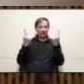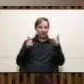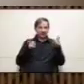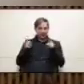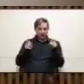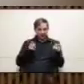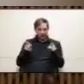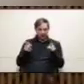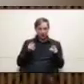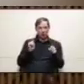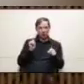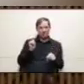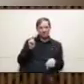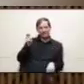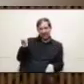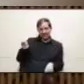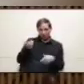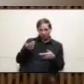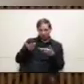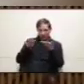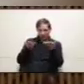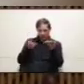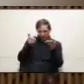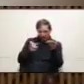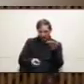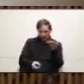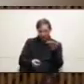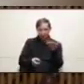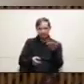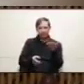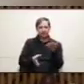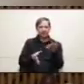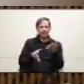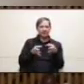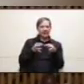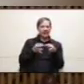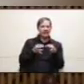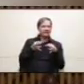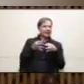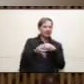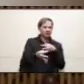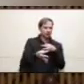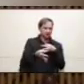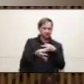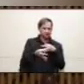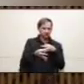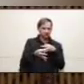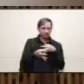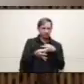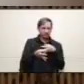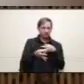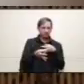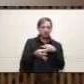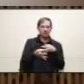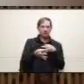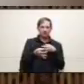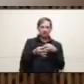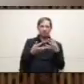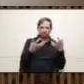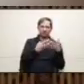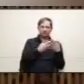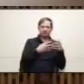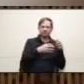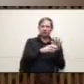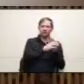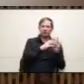I think there was no extension. Like I've already alluded, the contract was extended in terms of section 116